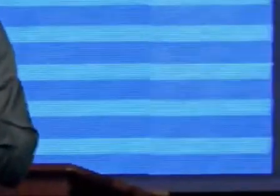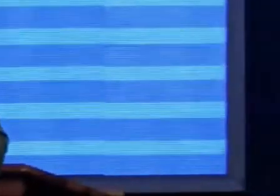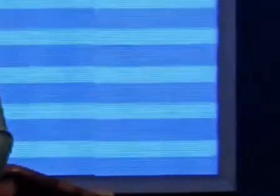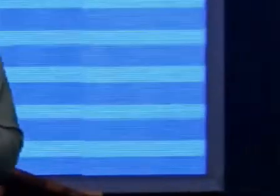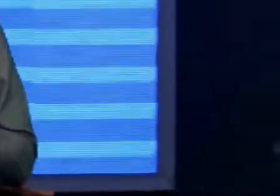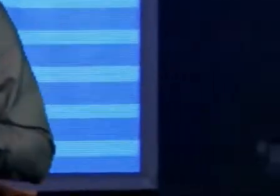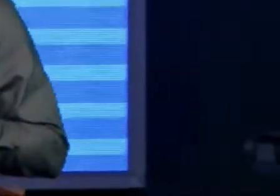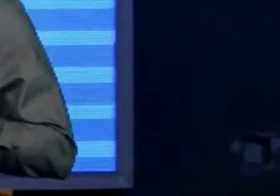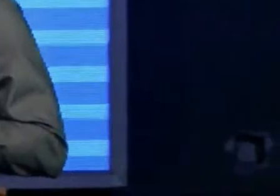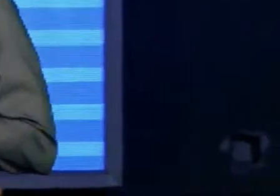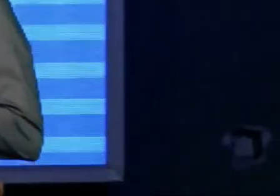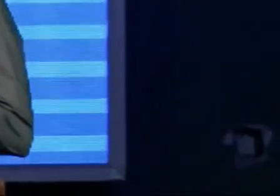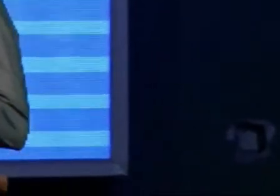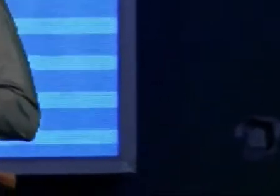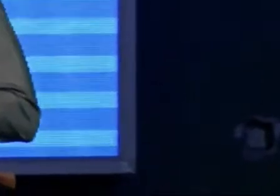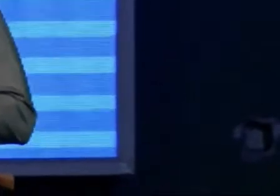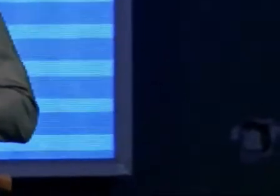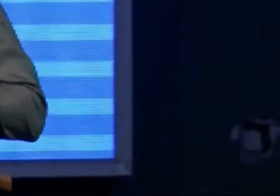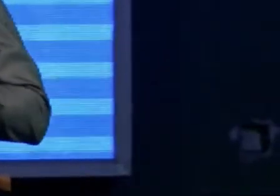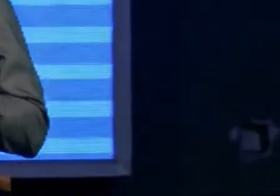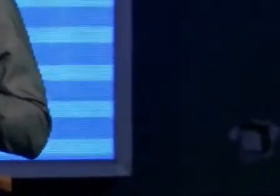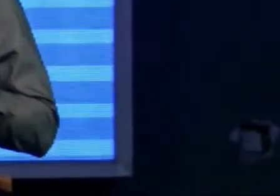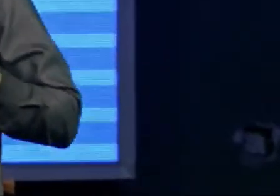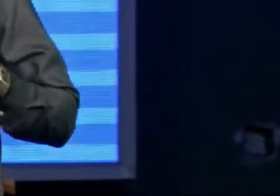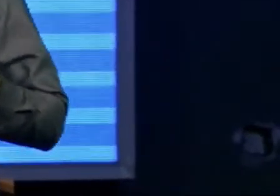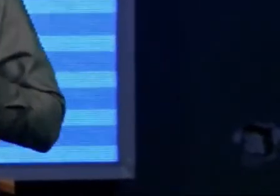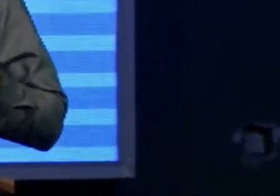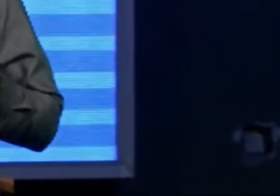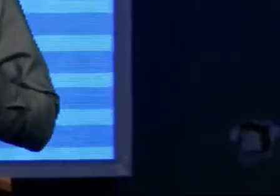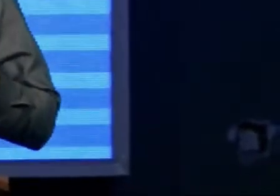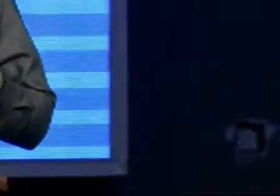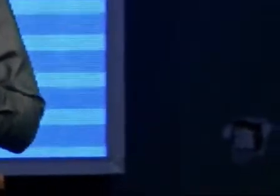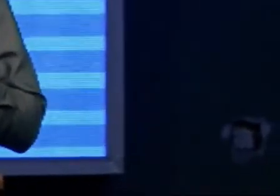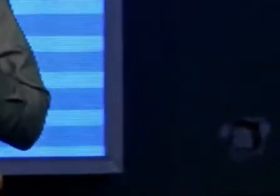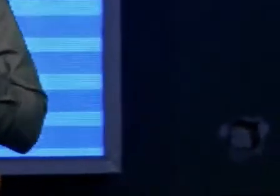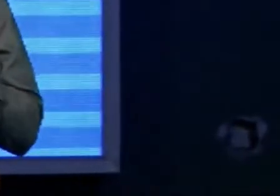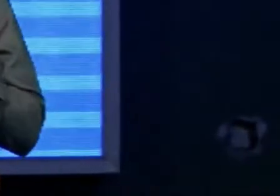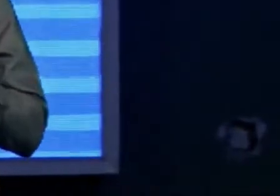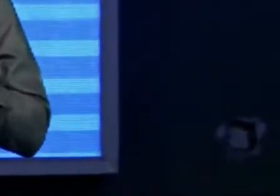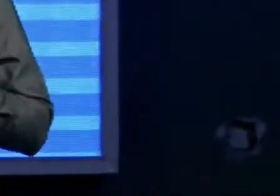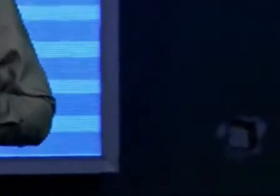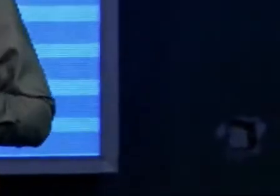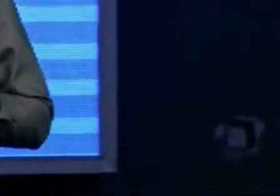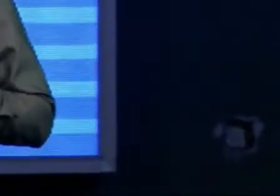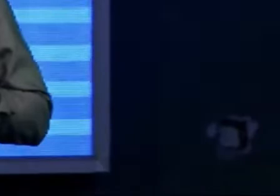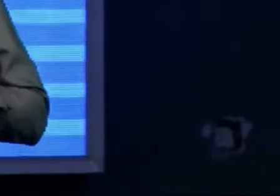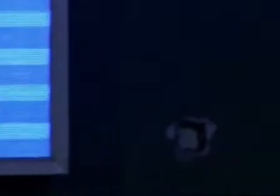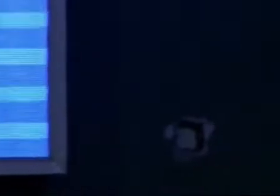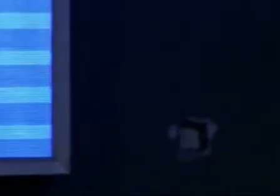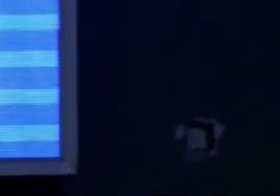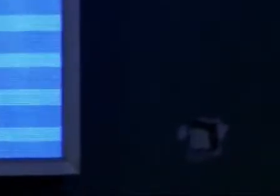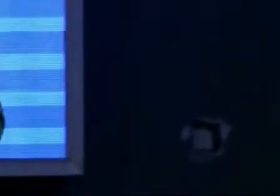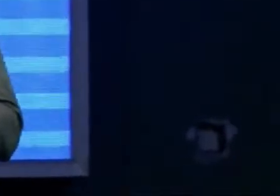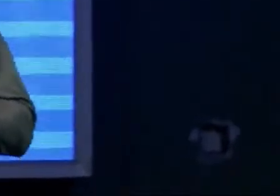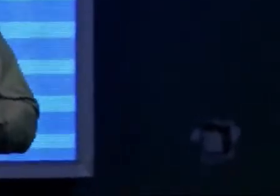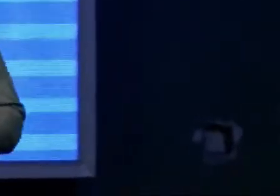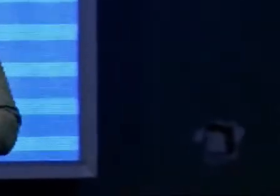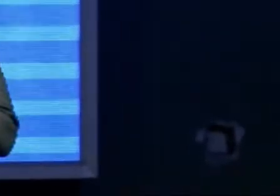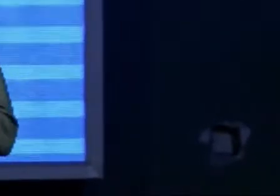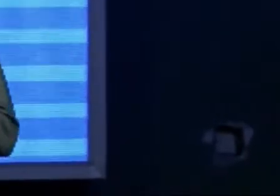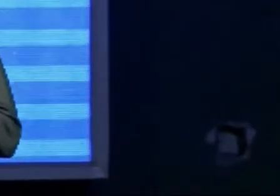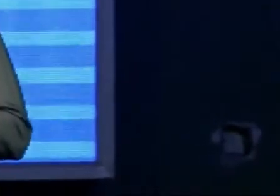for 5 days for a seminar with them. 5 days. And every ICGC church you enter into is